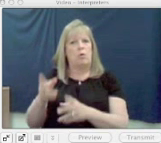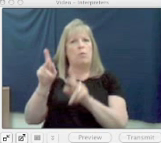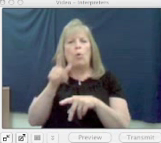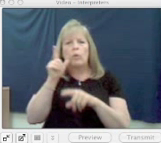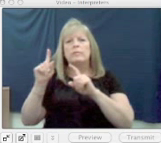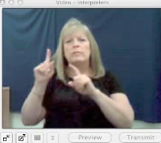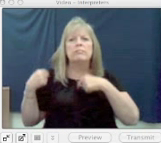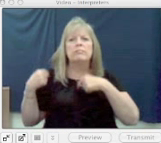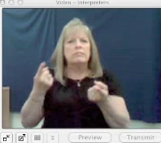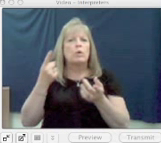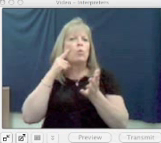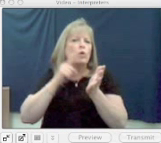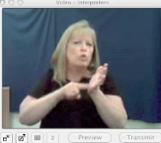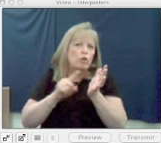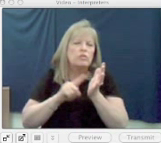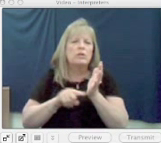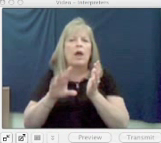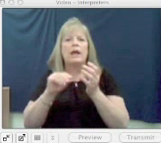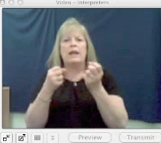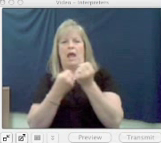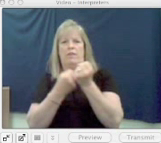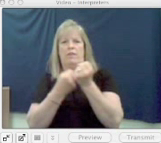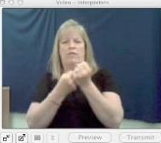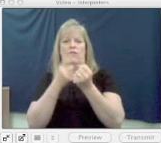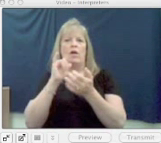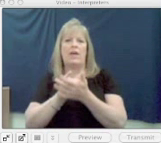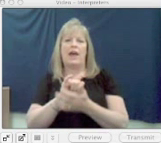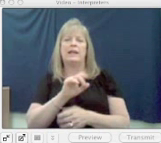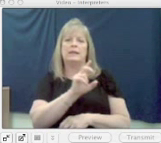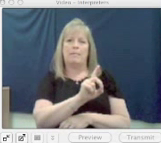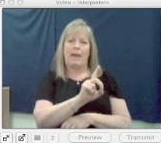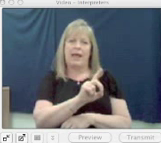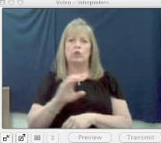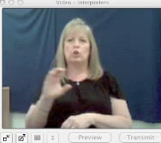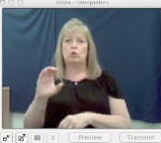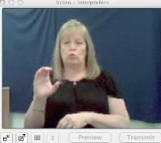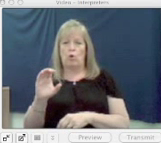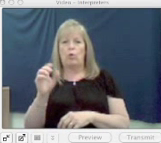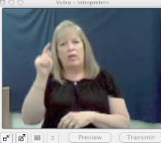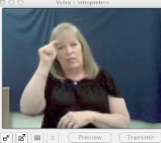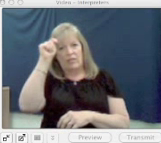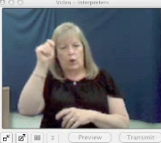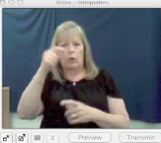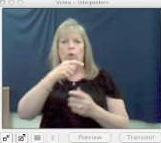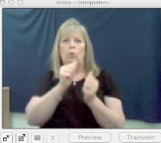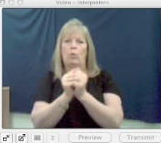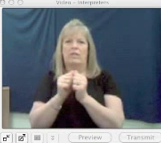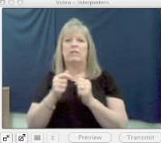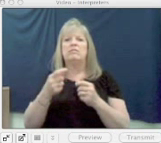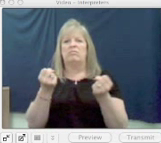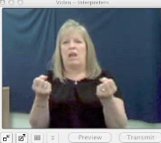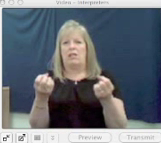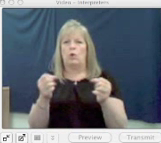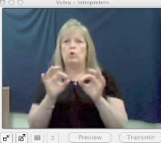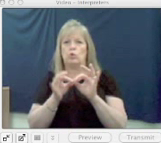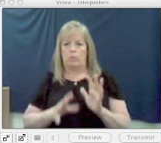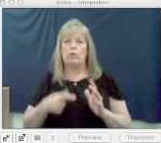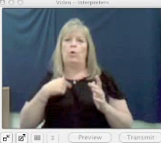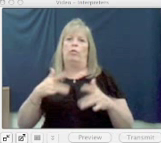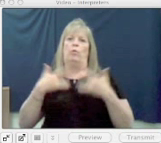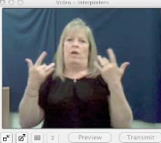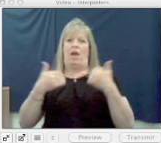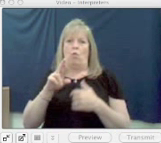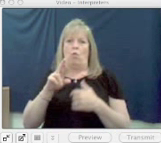researching and advocating for the demand control theory among sign language interpreters. So we're really glad to have Robyn Dean with